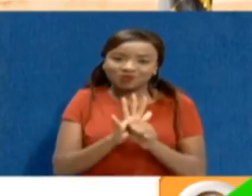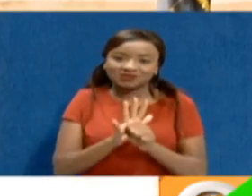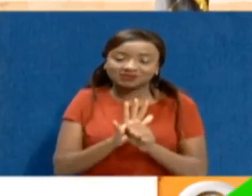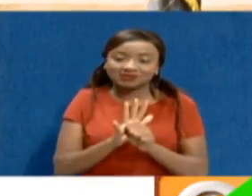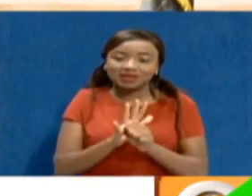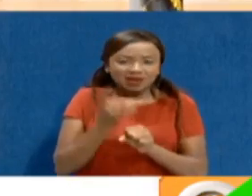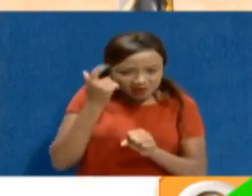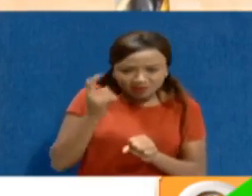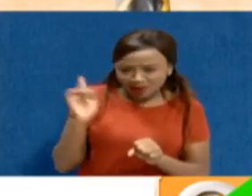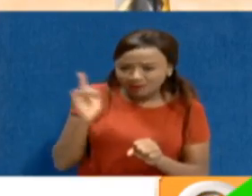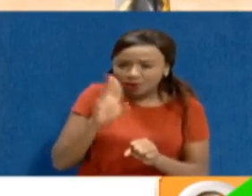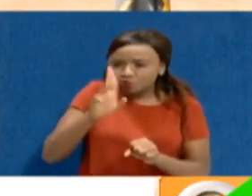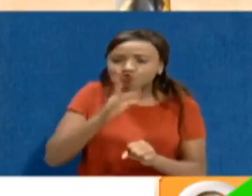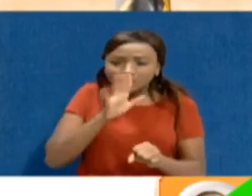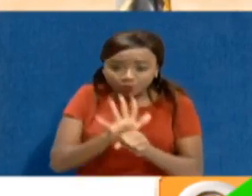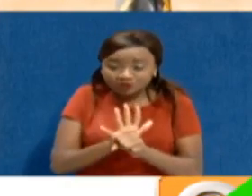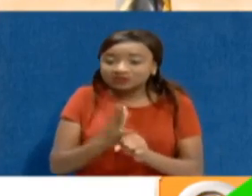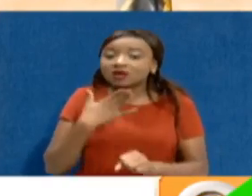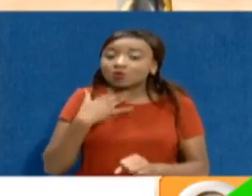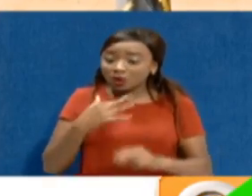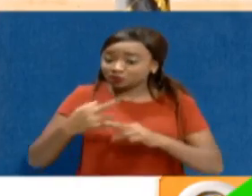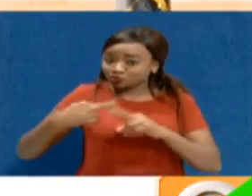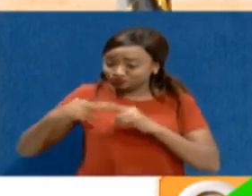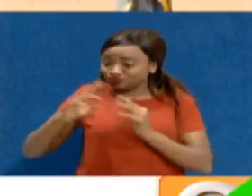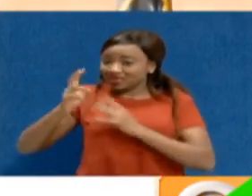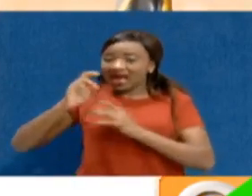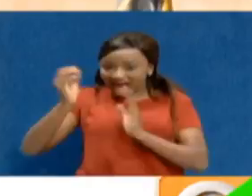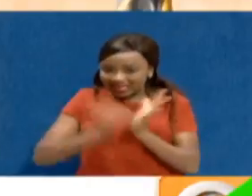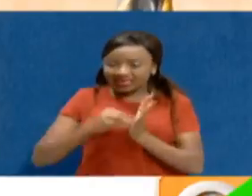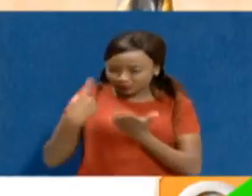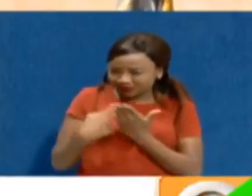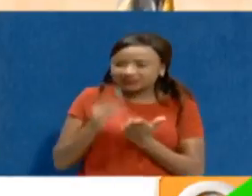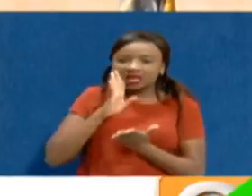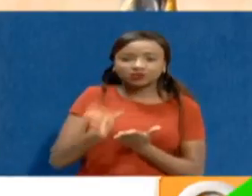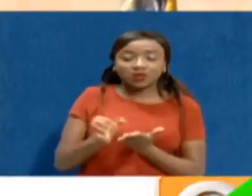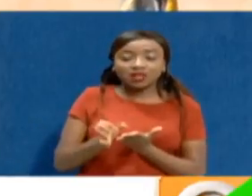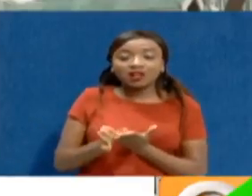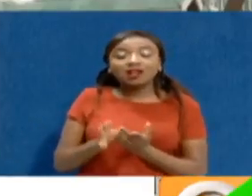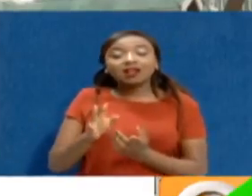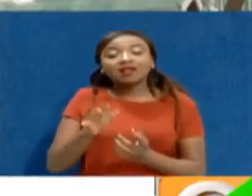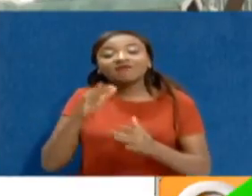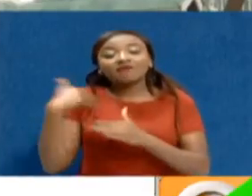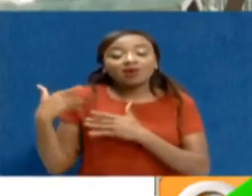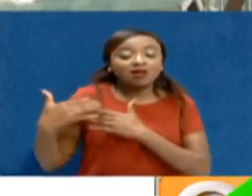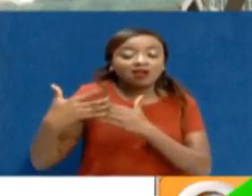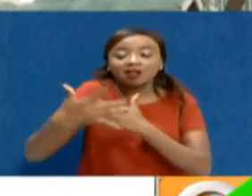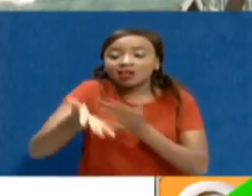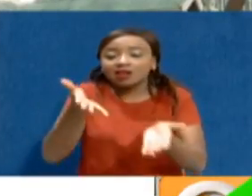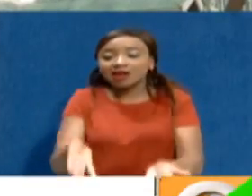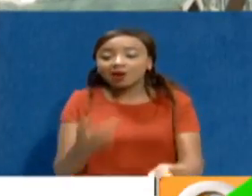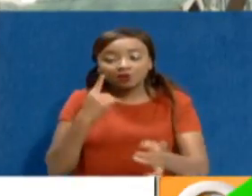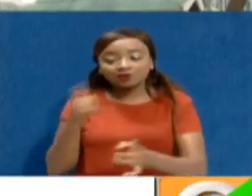In fact, the Chief Justice himself has come out numerous times to complain publicly about what he sees